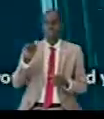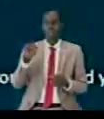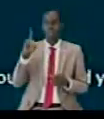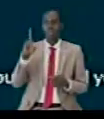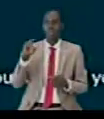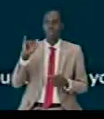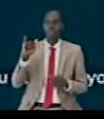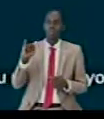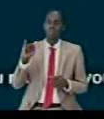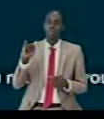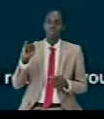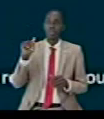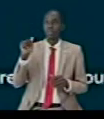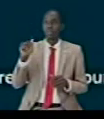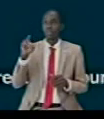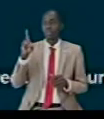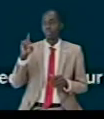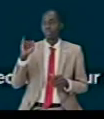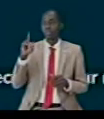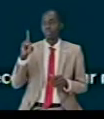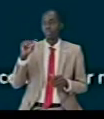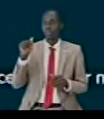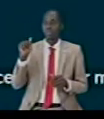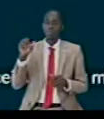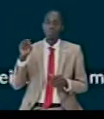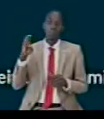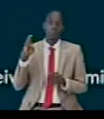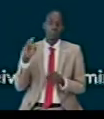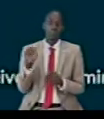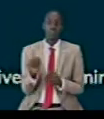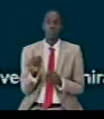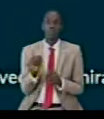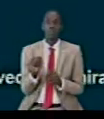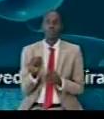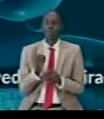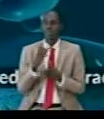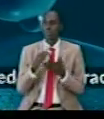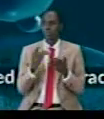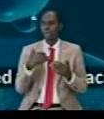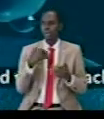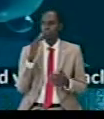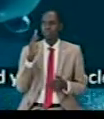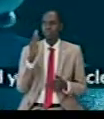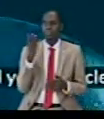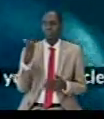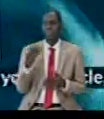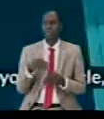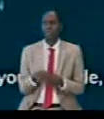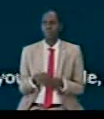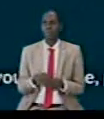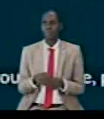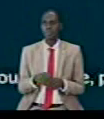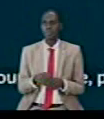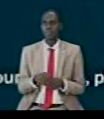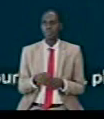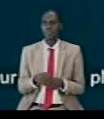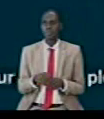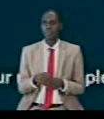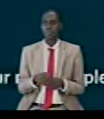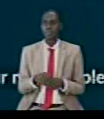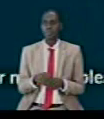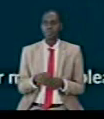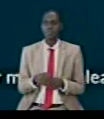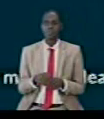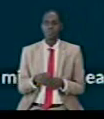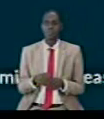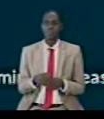where Abate Boyehu has this testimony. Abacha is testifying of how the Lord